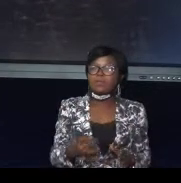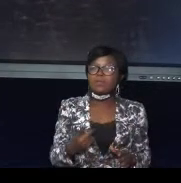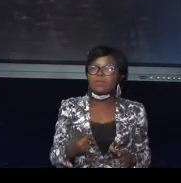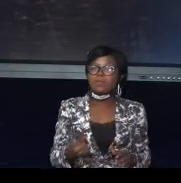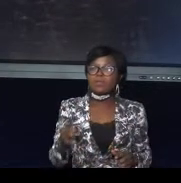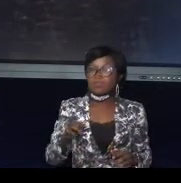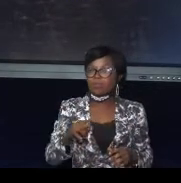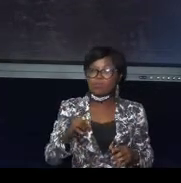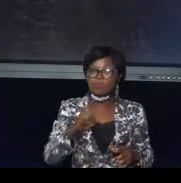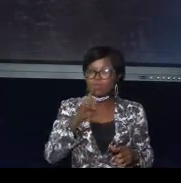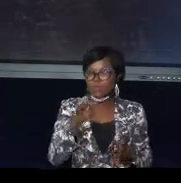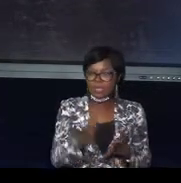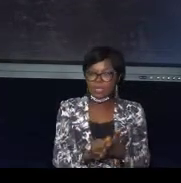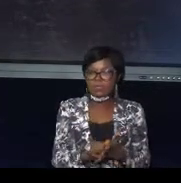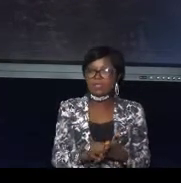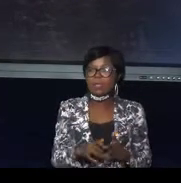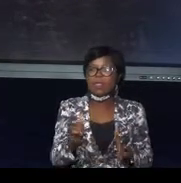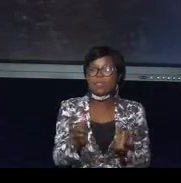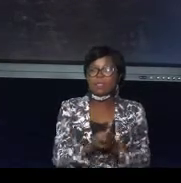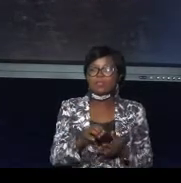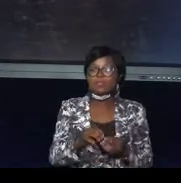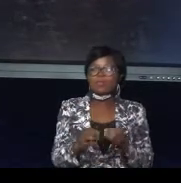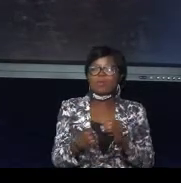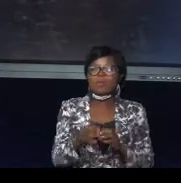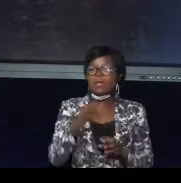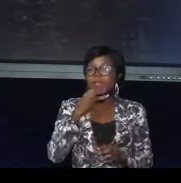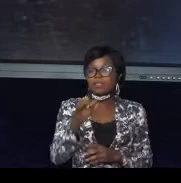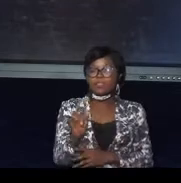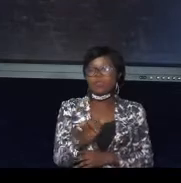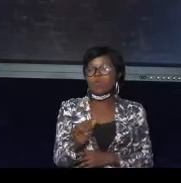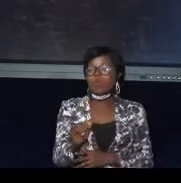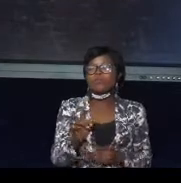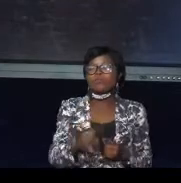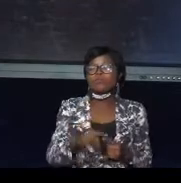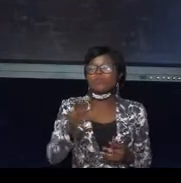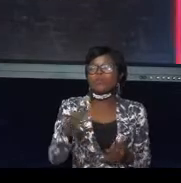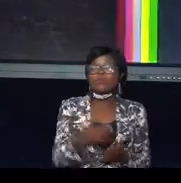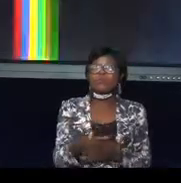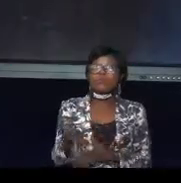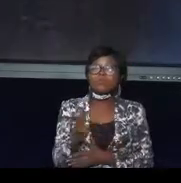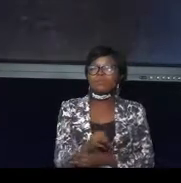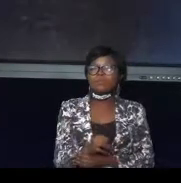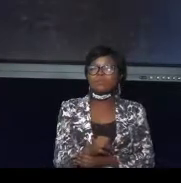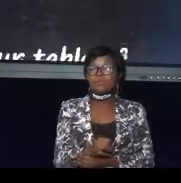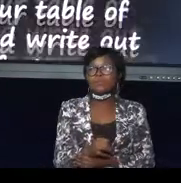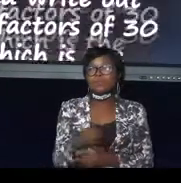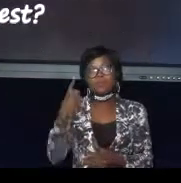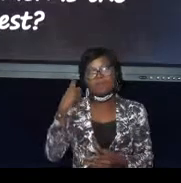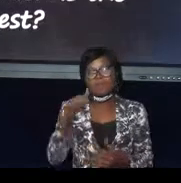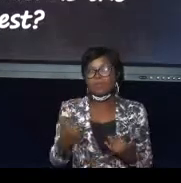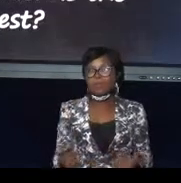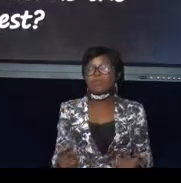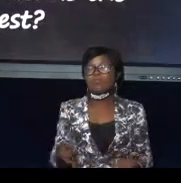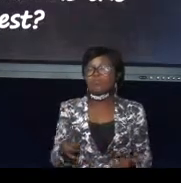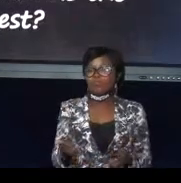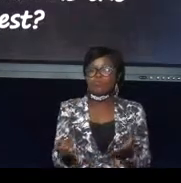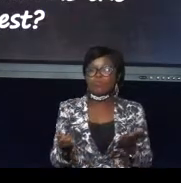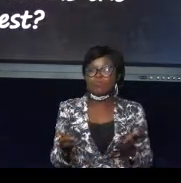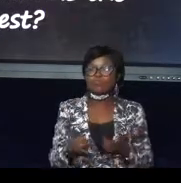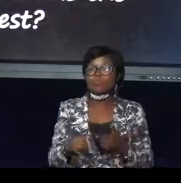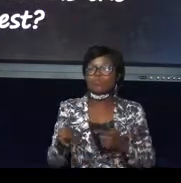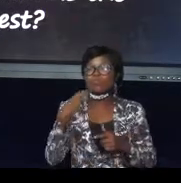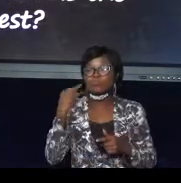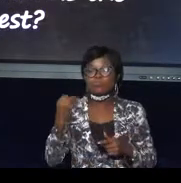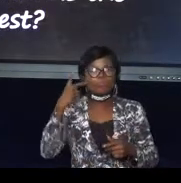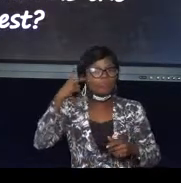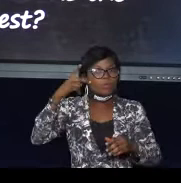divide another without a remainder, then we say that number is a common factor to both of them. We'll see more of this in subsequent slides. But for now, we want you to